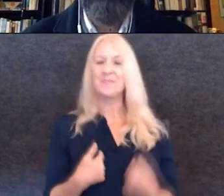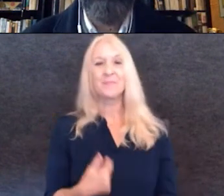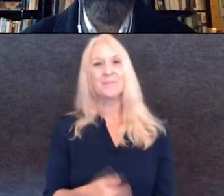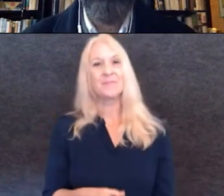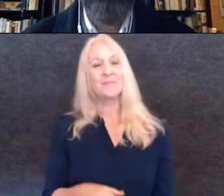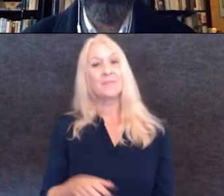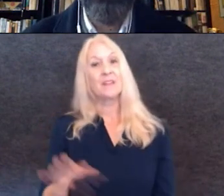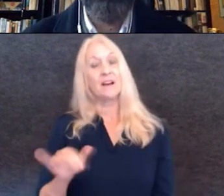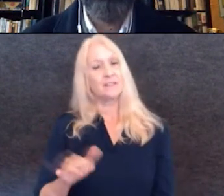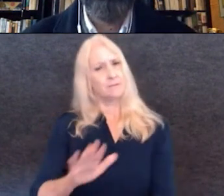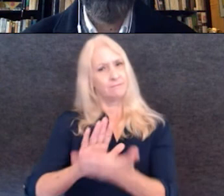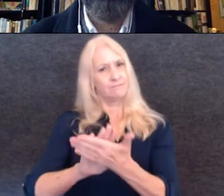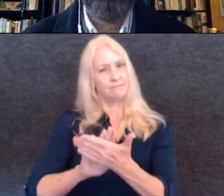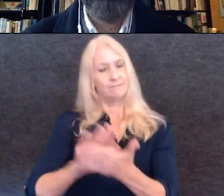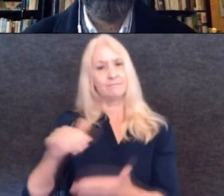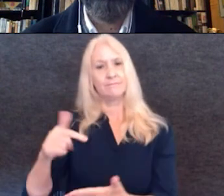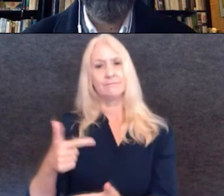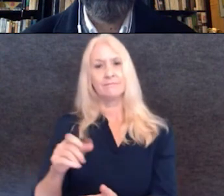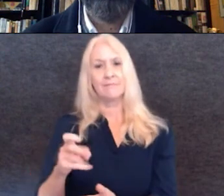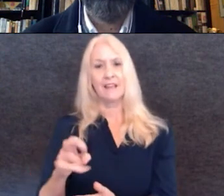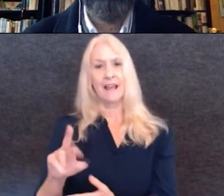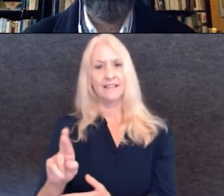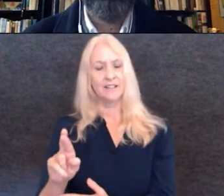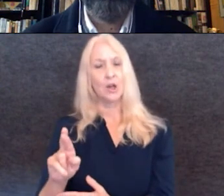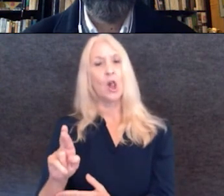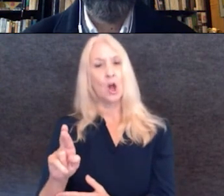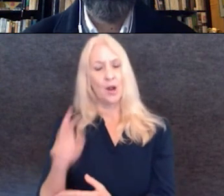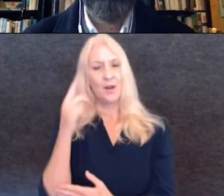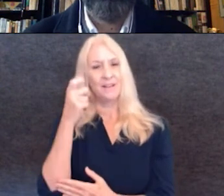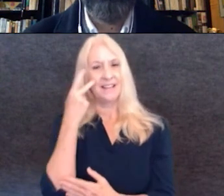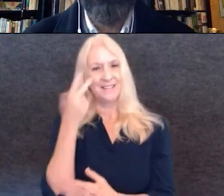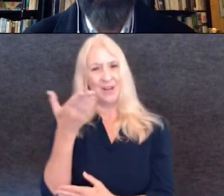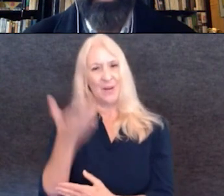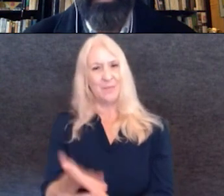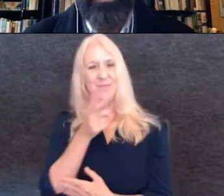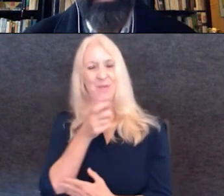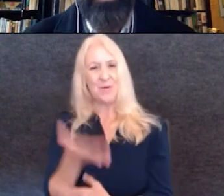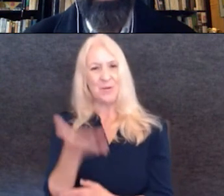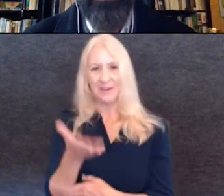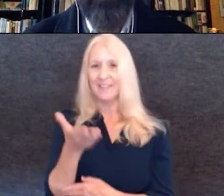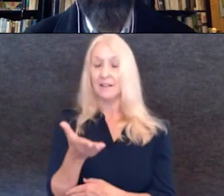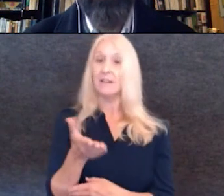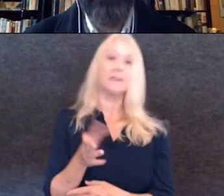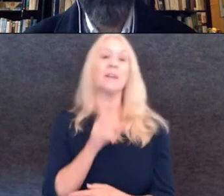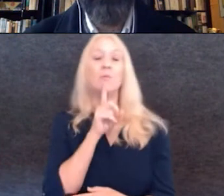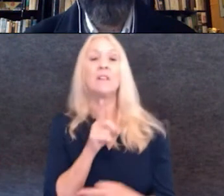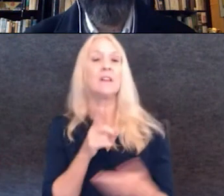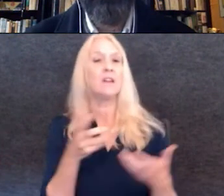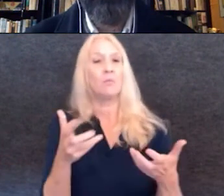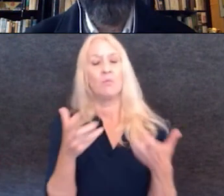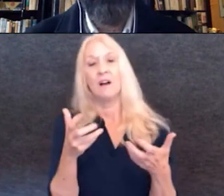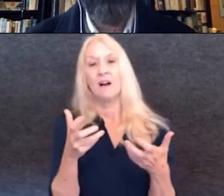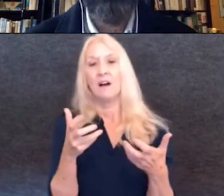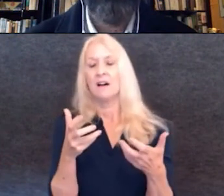cheers to Gensler, because, you know, they saw who you were and really wanted to